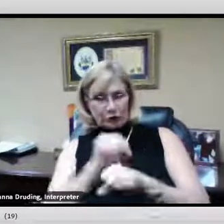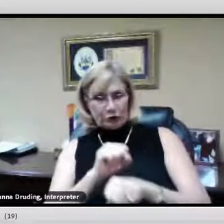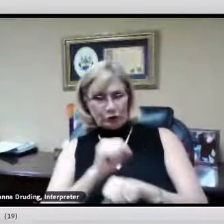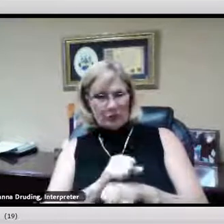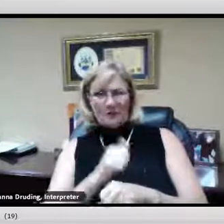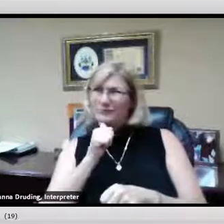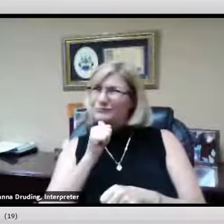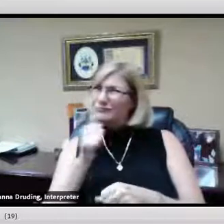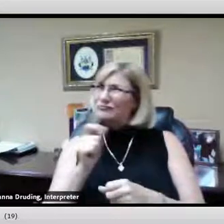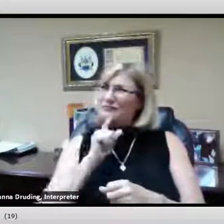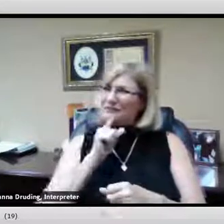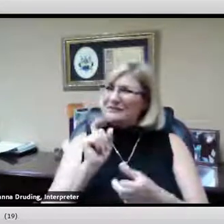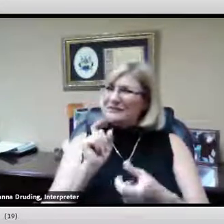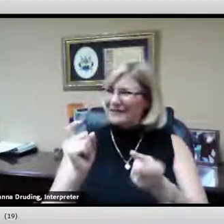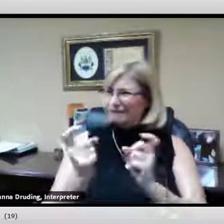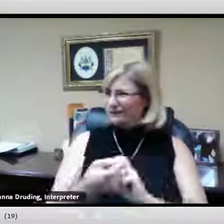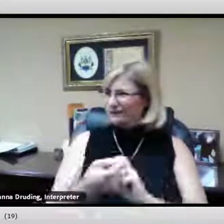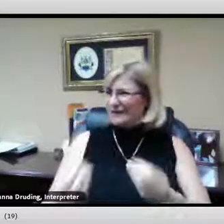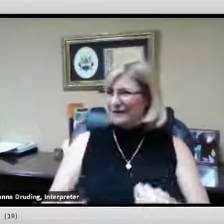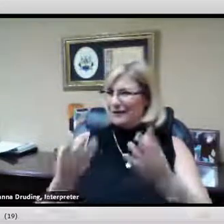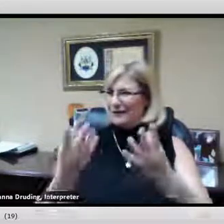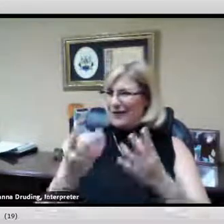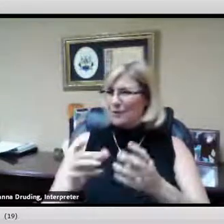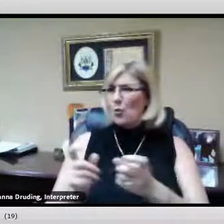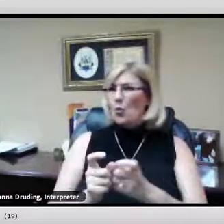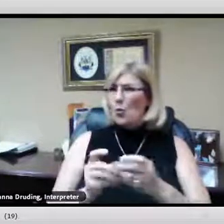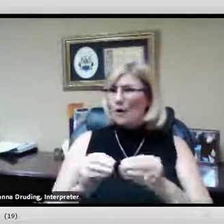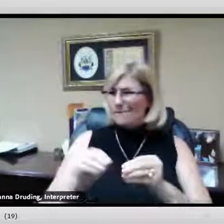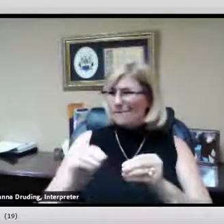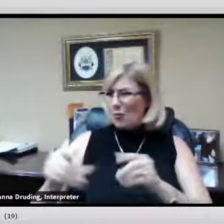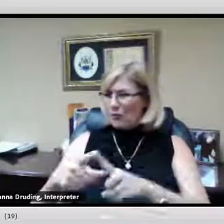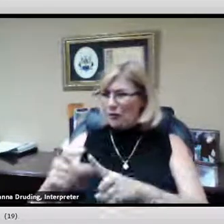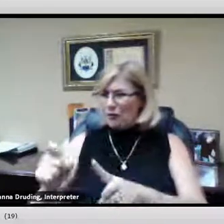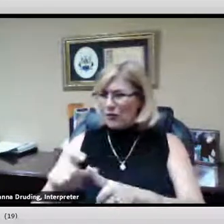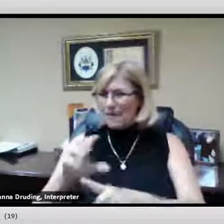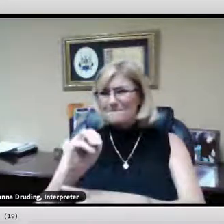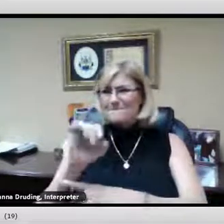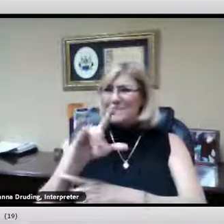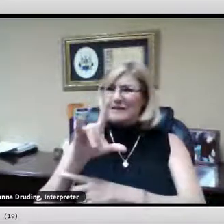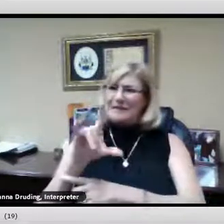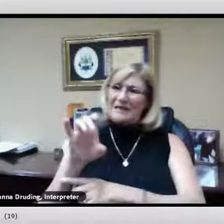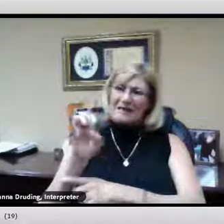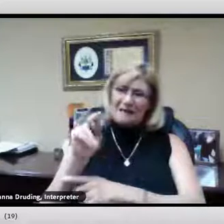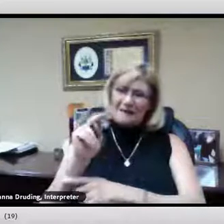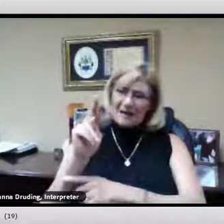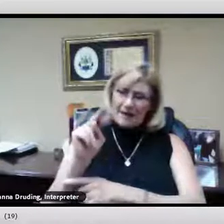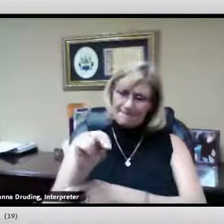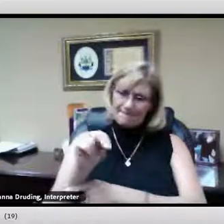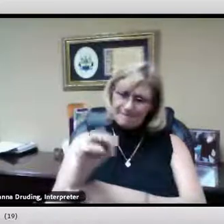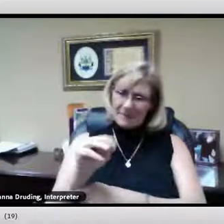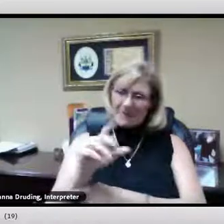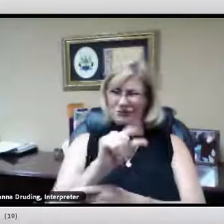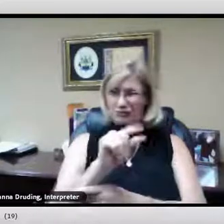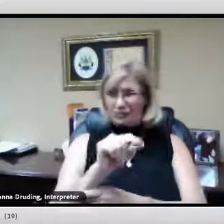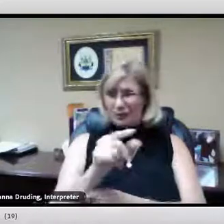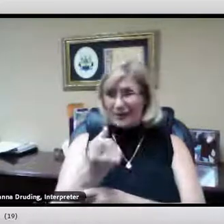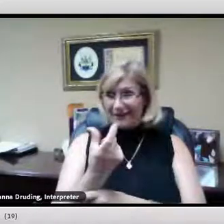major migrations. We moved from Millennium to Sierra back in 2011, but that was